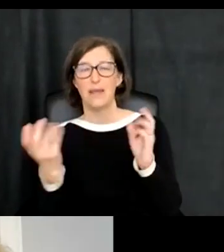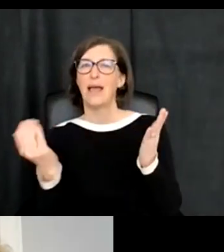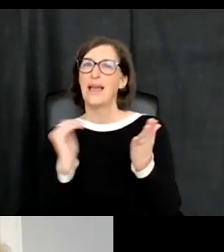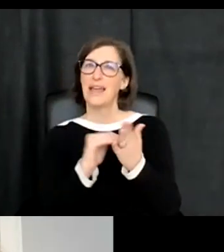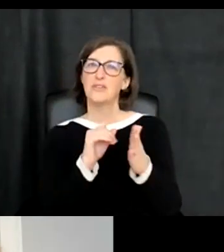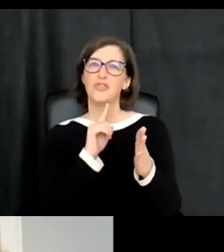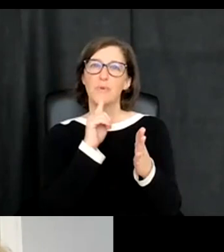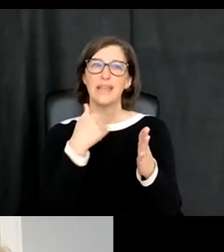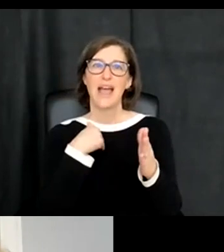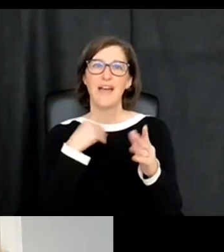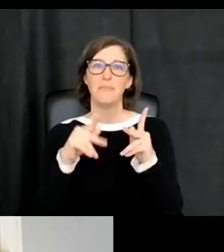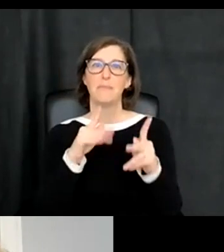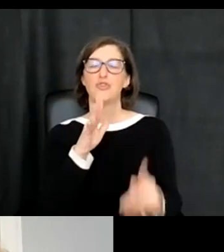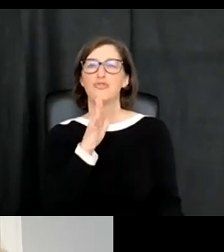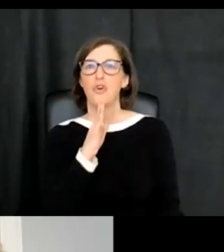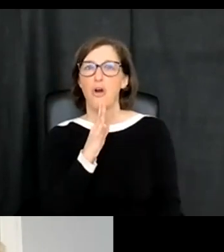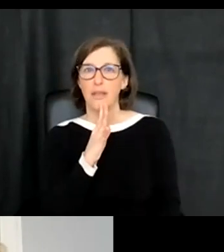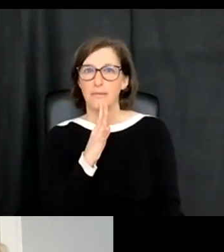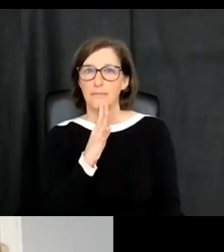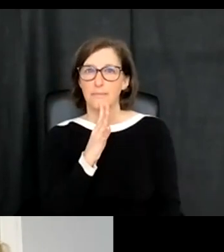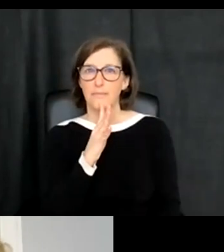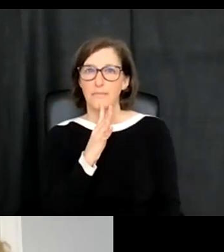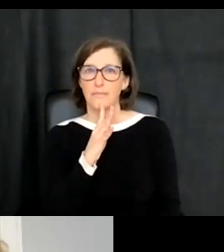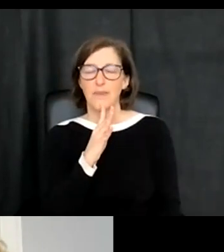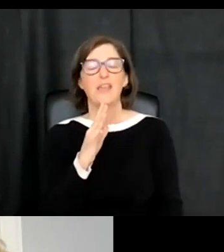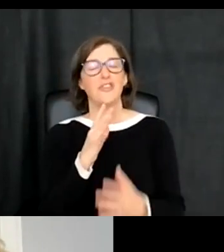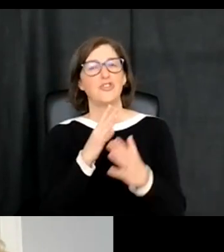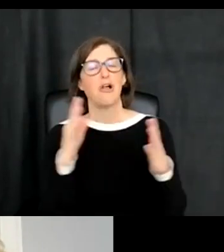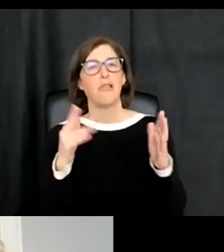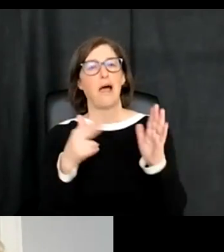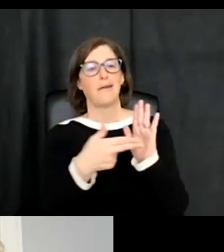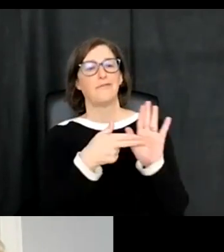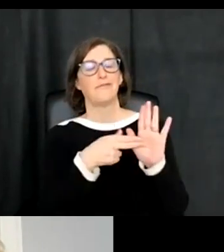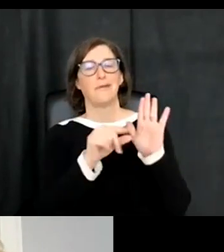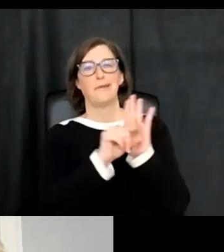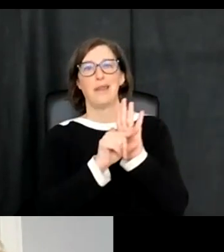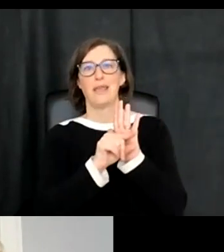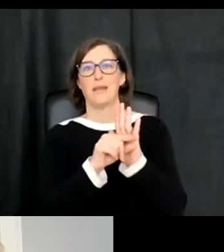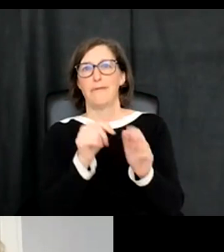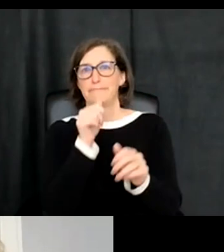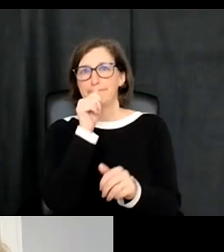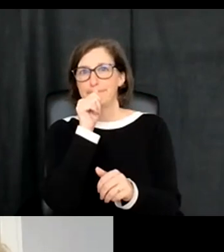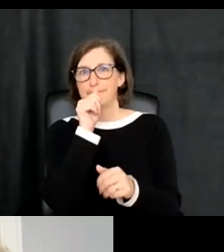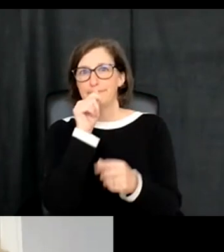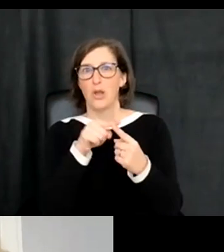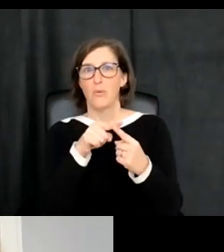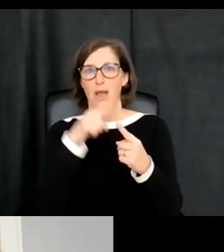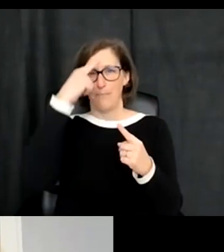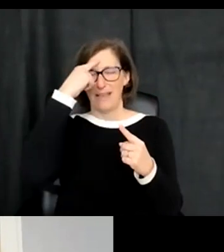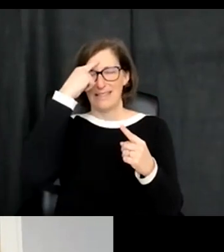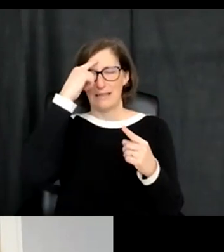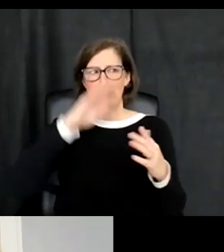really get people talking. And I think that there's a lot of stigma and secrecy around this mental